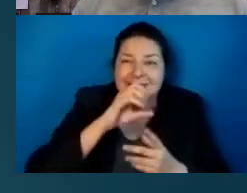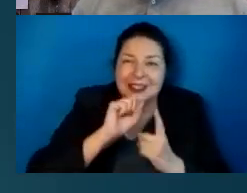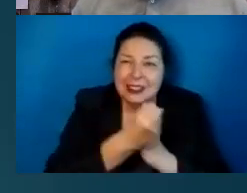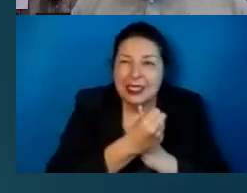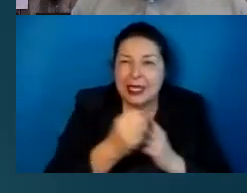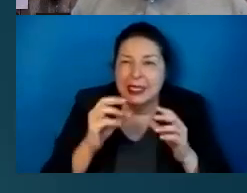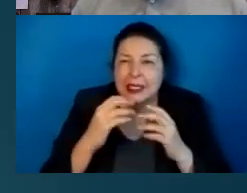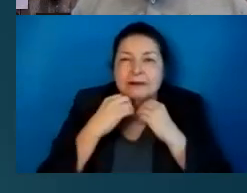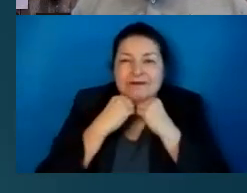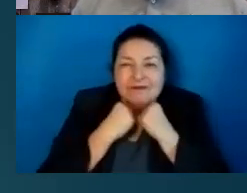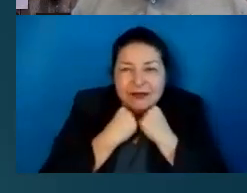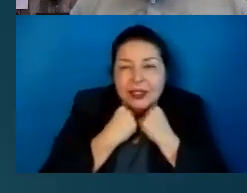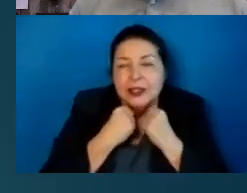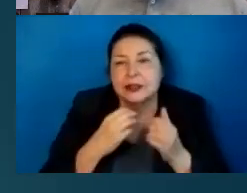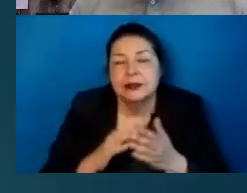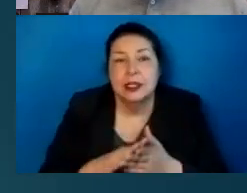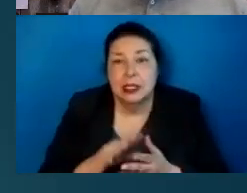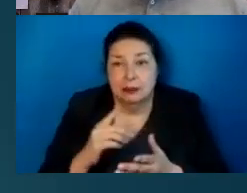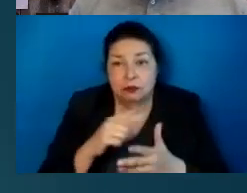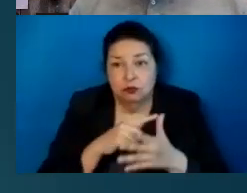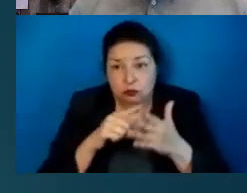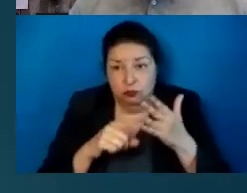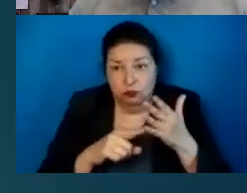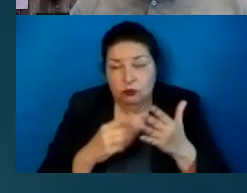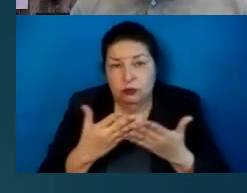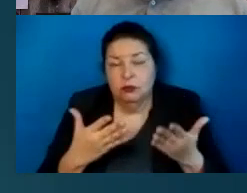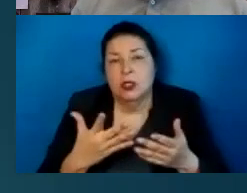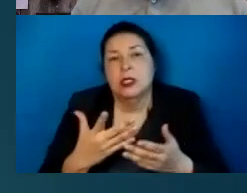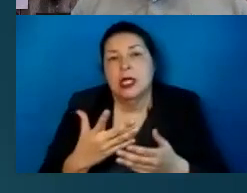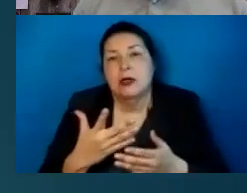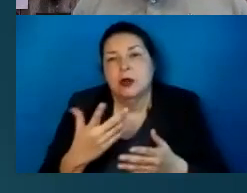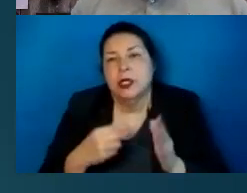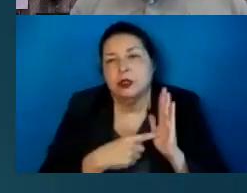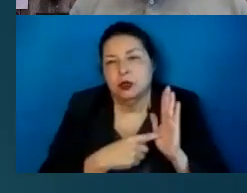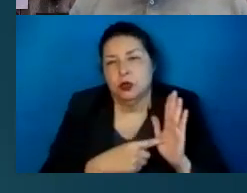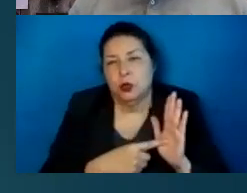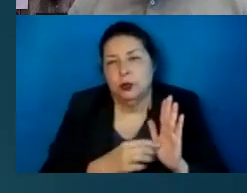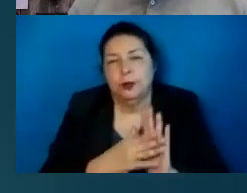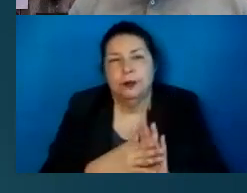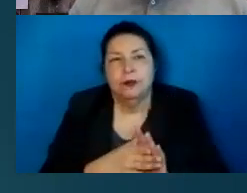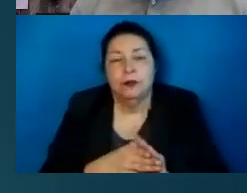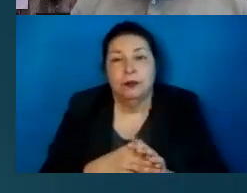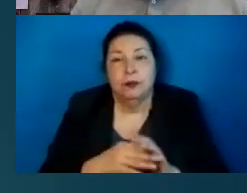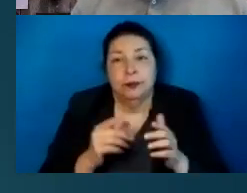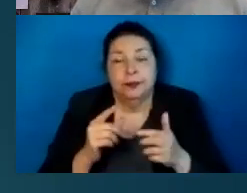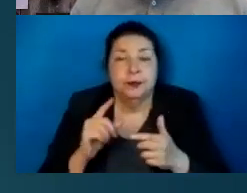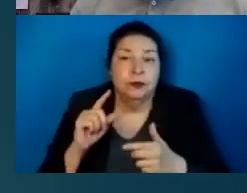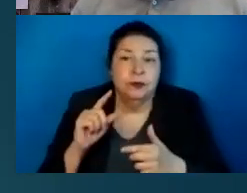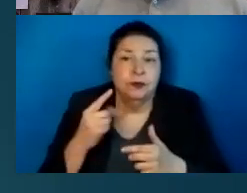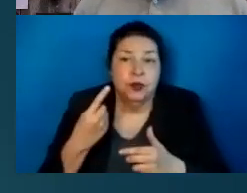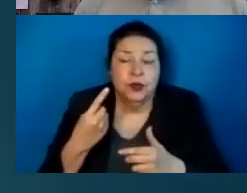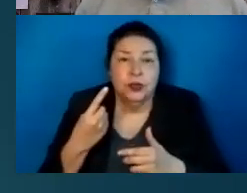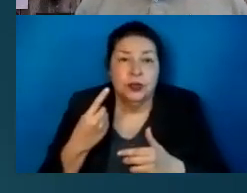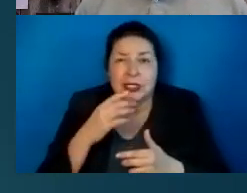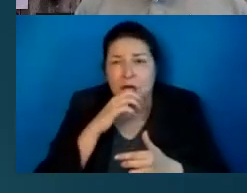couple of things that where that is sort of highlighted. First of all, in the ancient Middle East, you